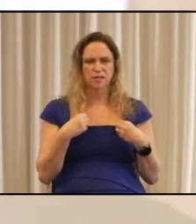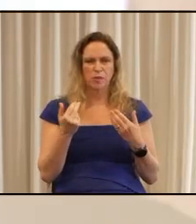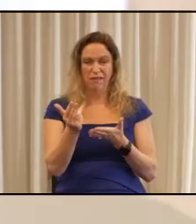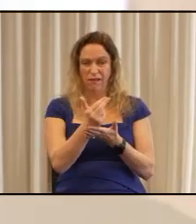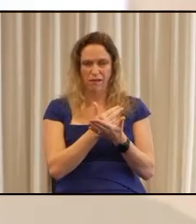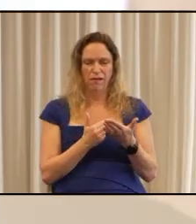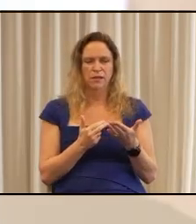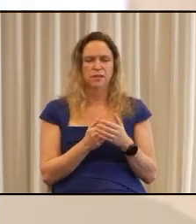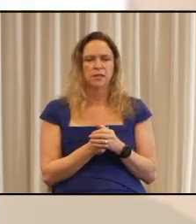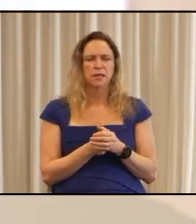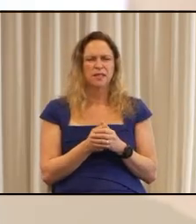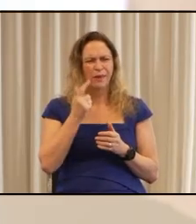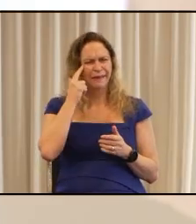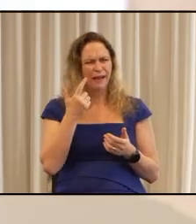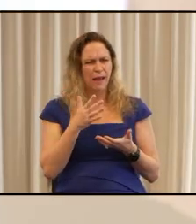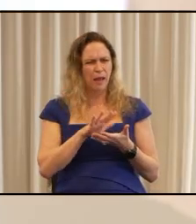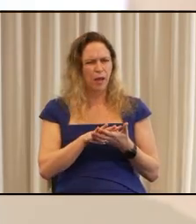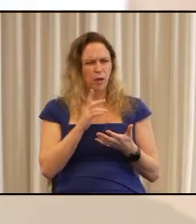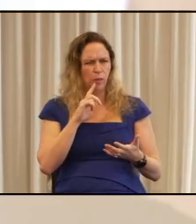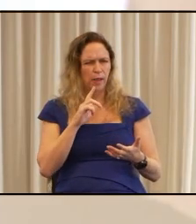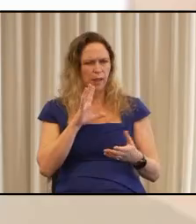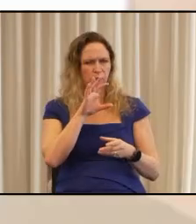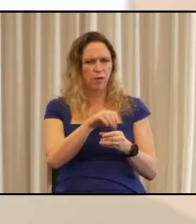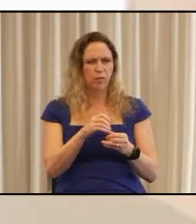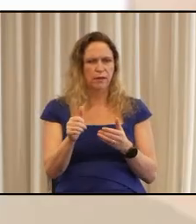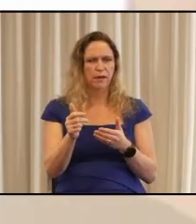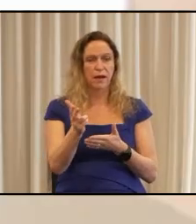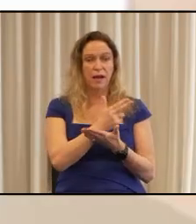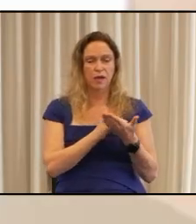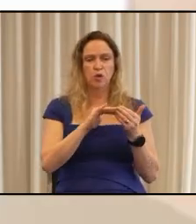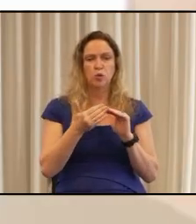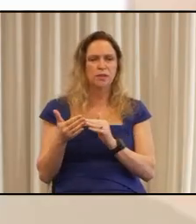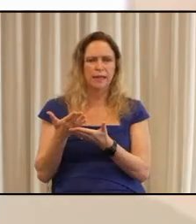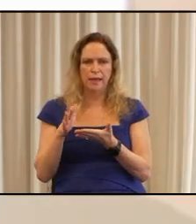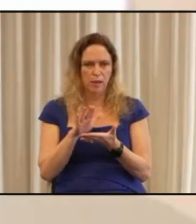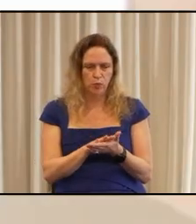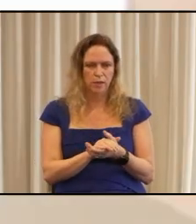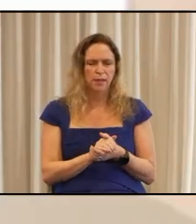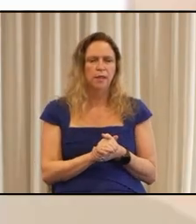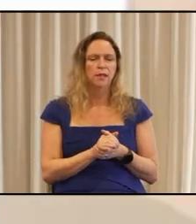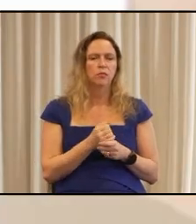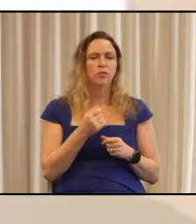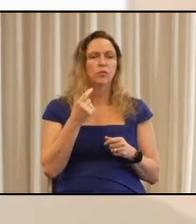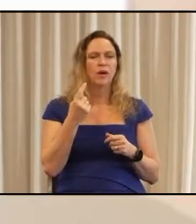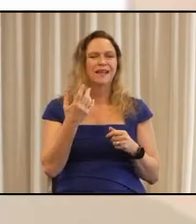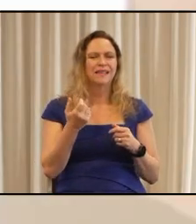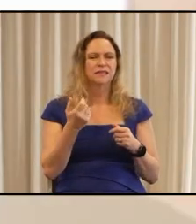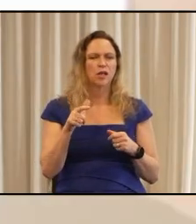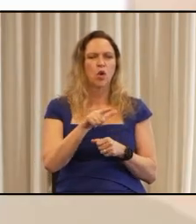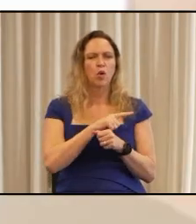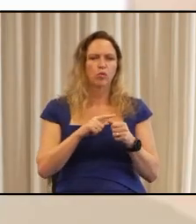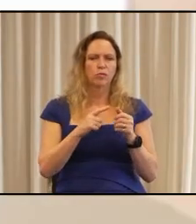with the idea of how do we connect in with the artistic community. And one of them runs the local Archibald